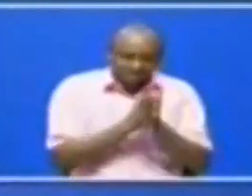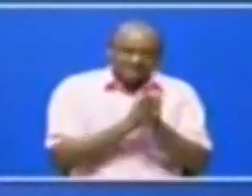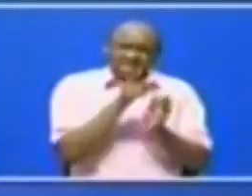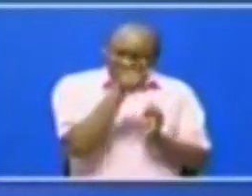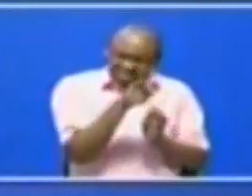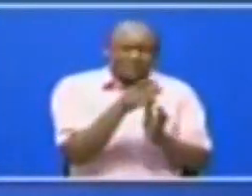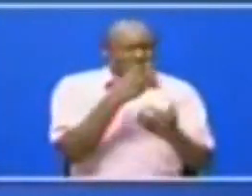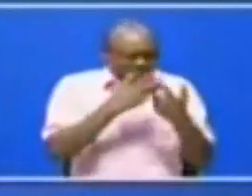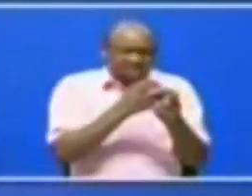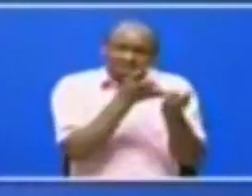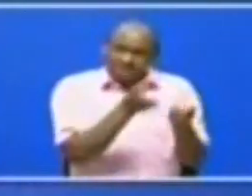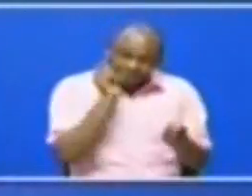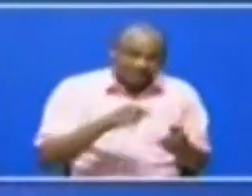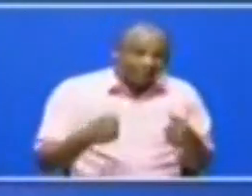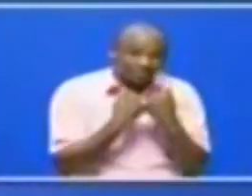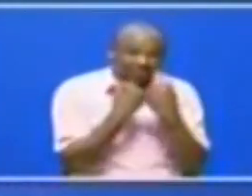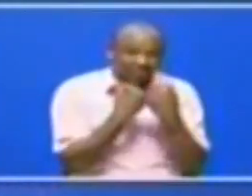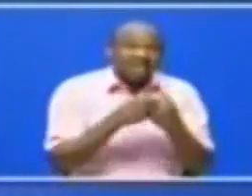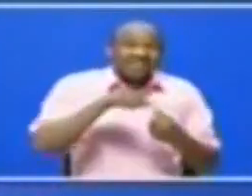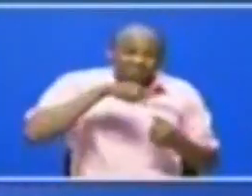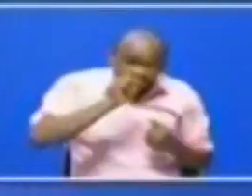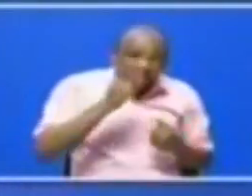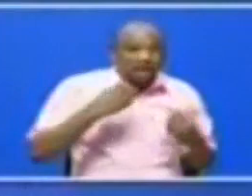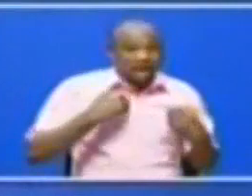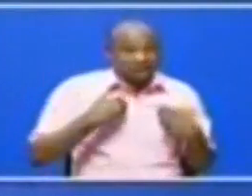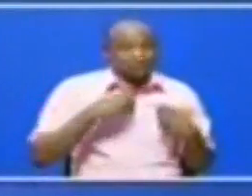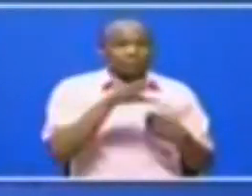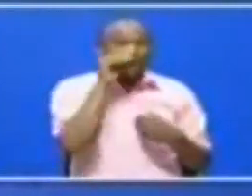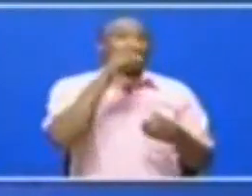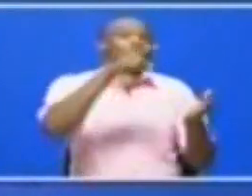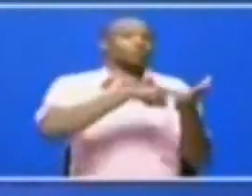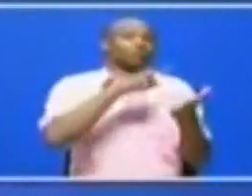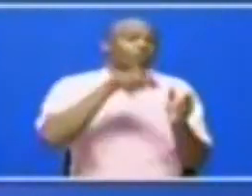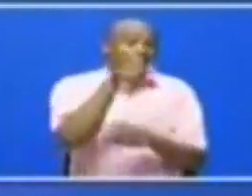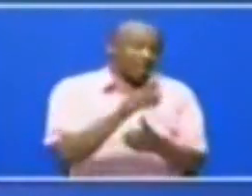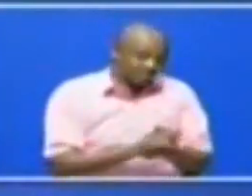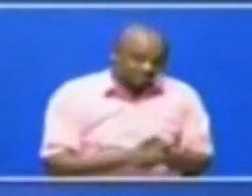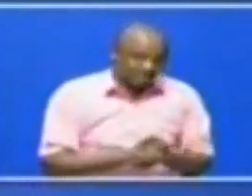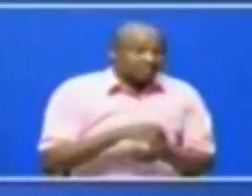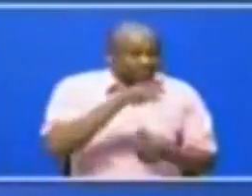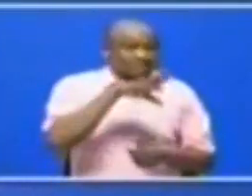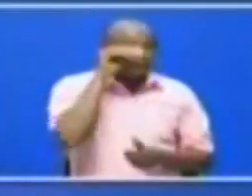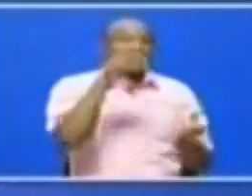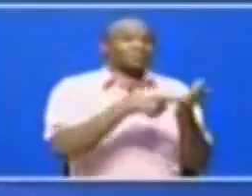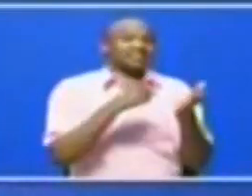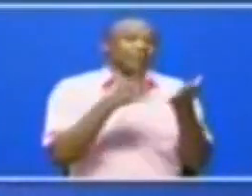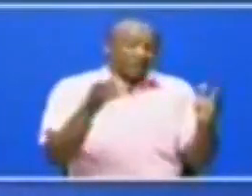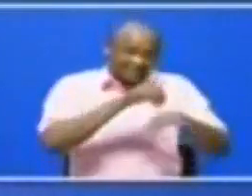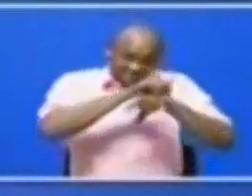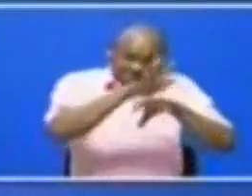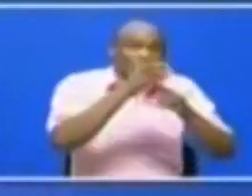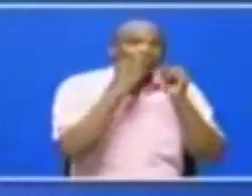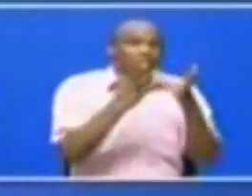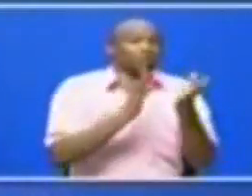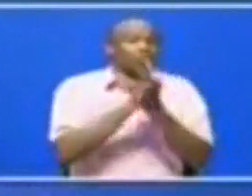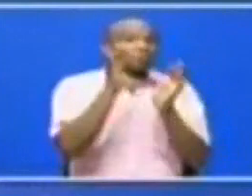in play, because they have already found what was wrong with the system. They have found out what was wrong with the transmission. So